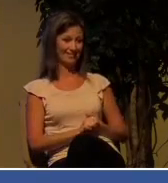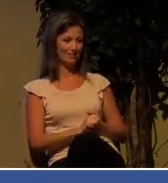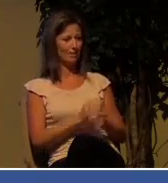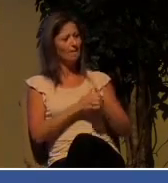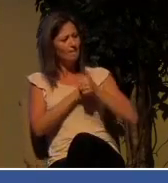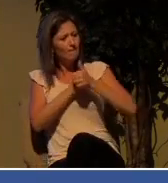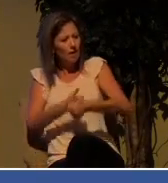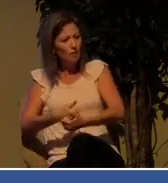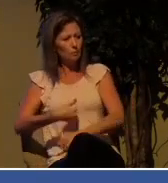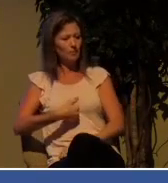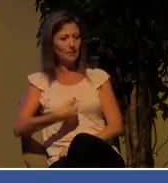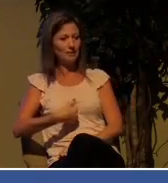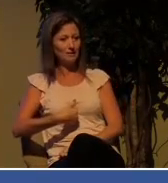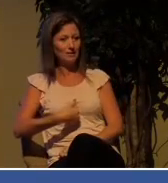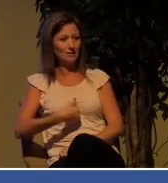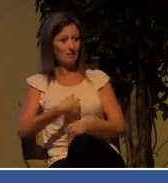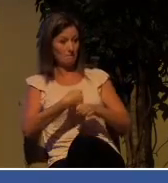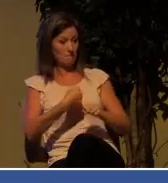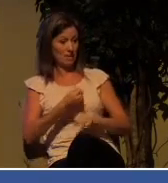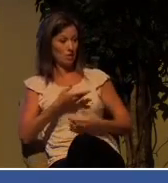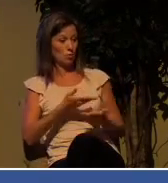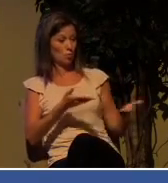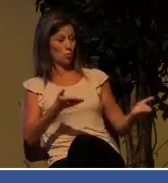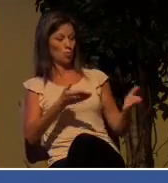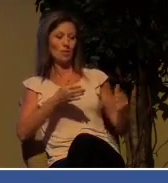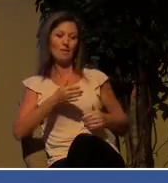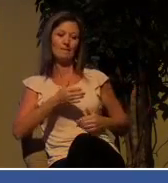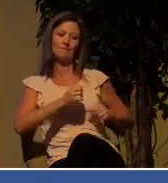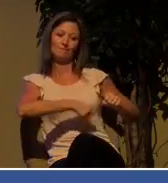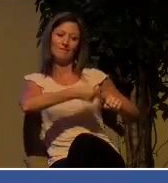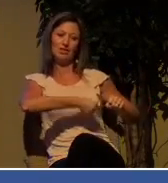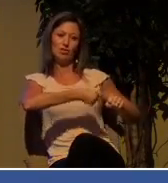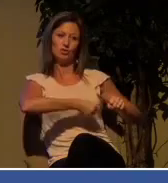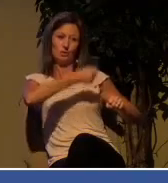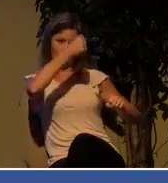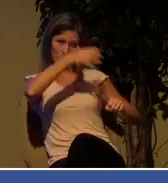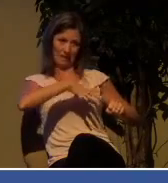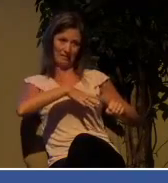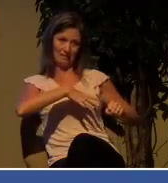Follow me, and I will make you fishers of men."